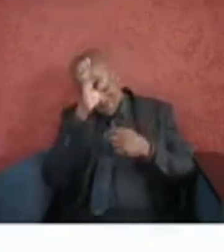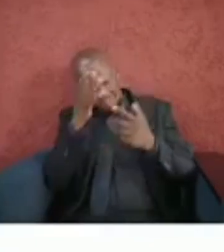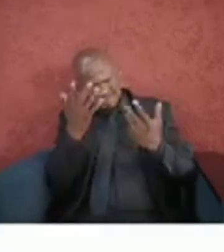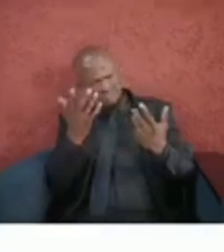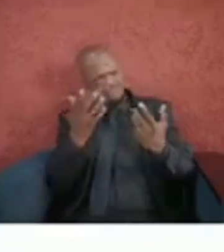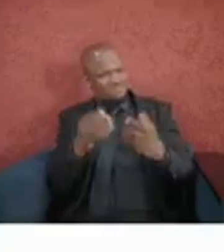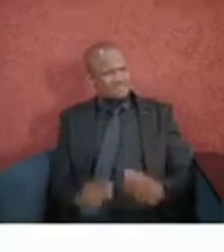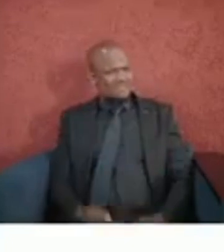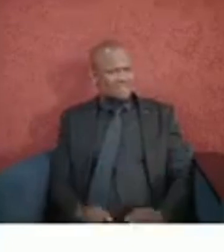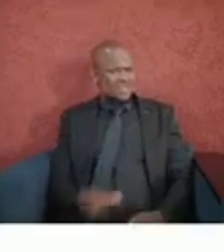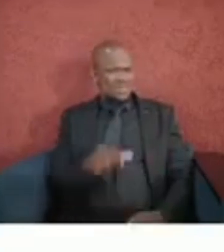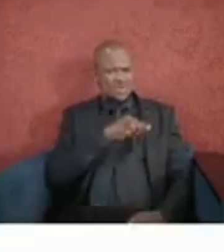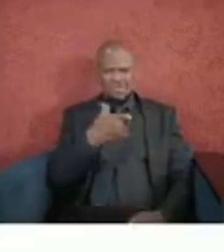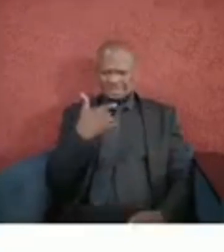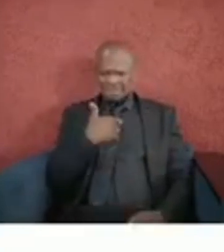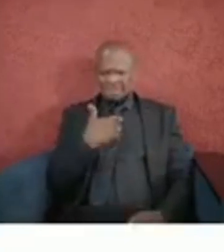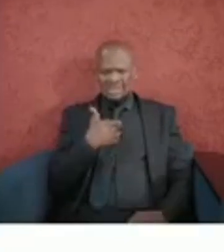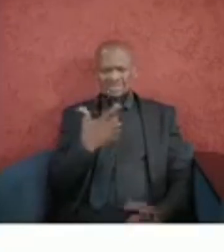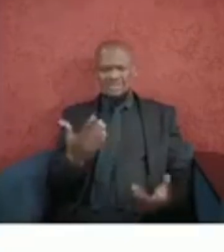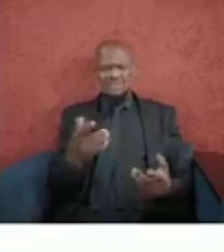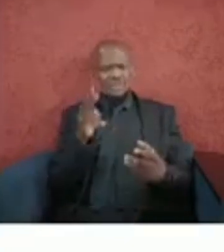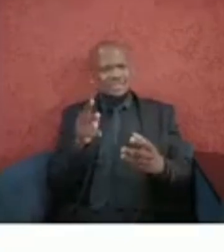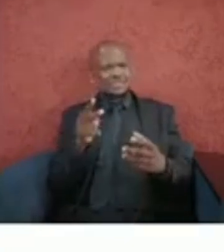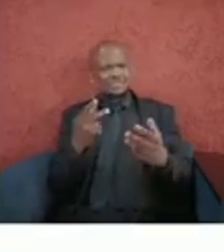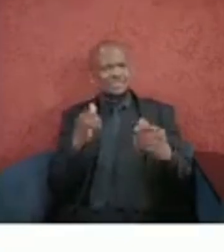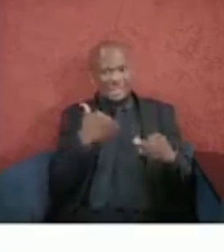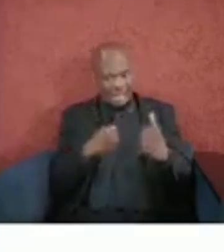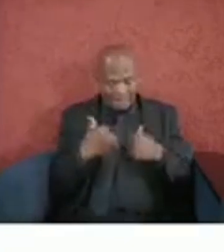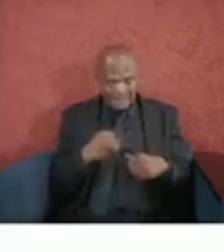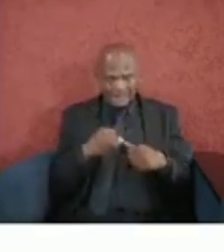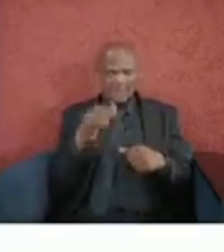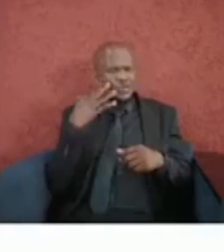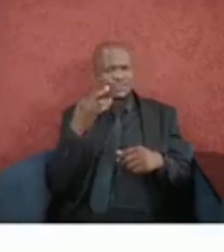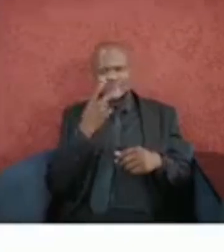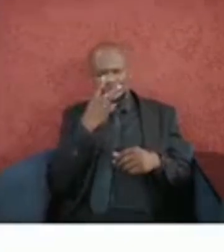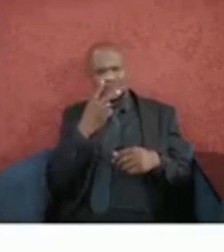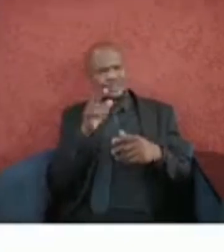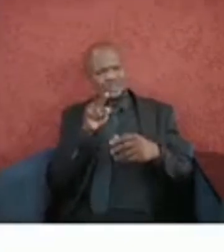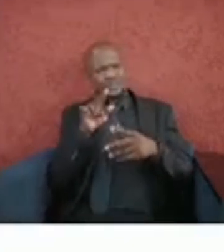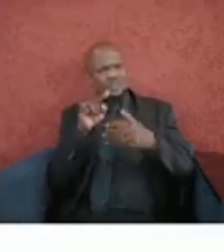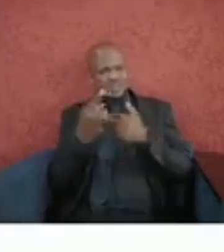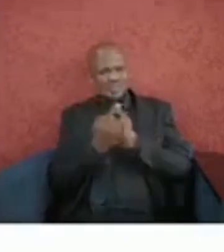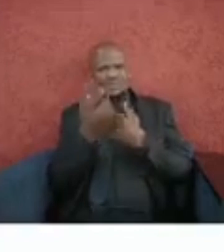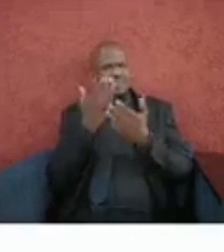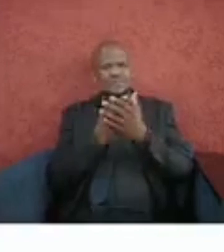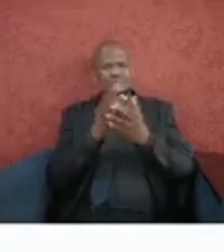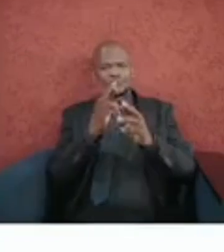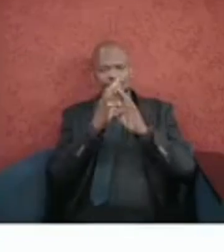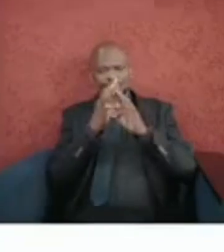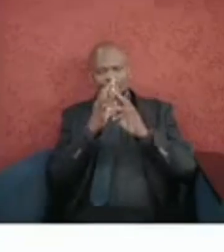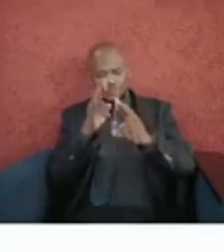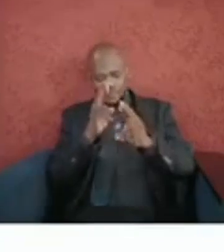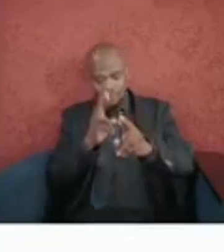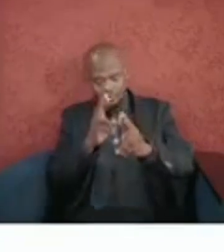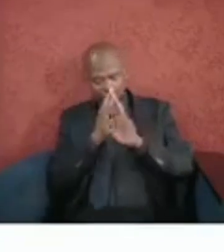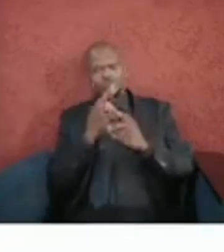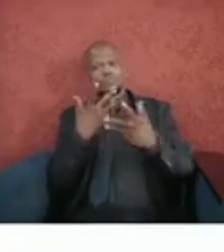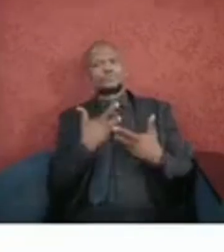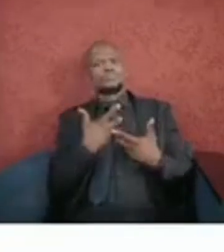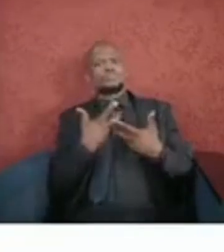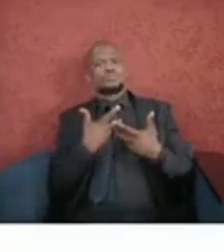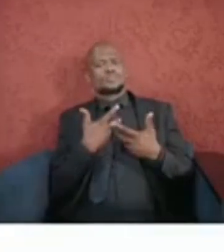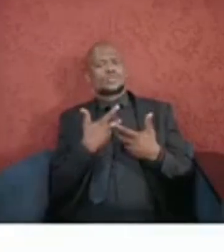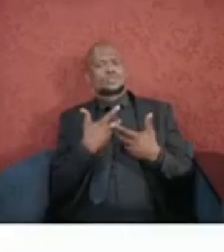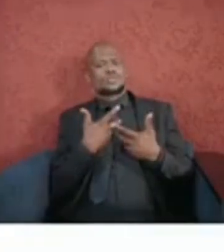because rather than us being proactive, when you are seeing something there, you can then report it with us, and then lodge a complaint with the